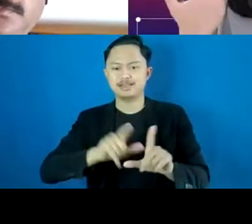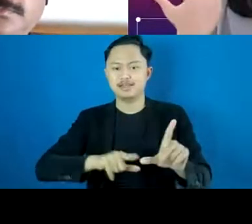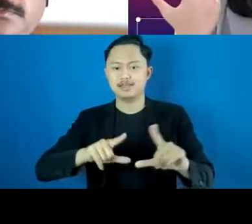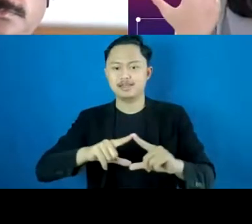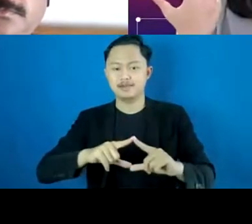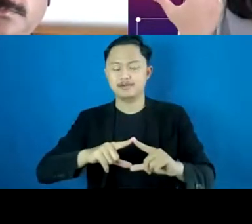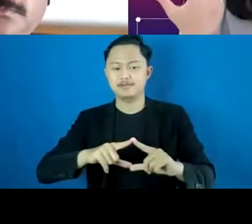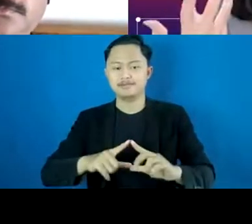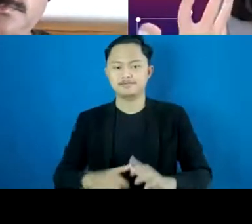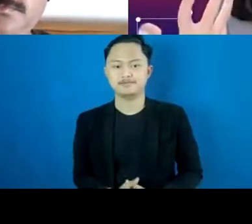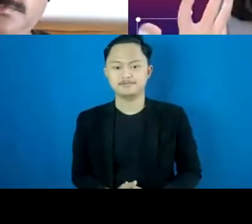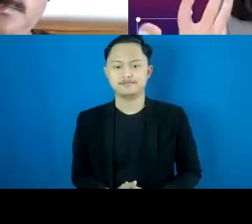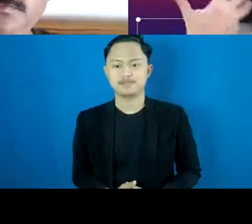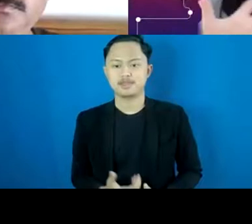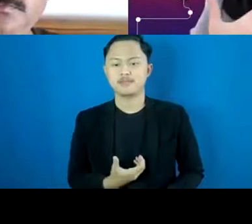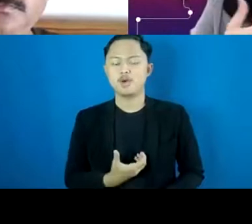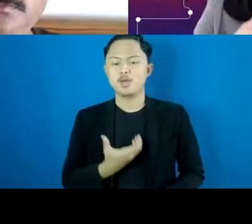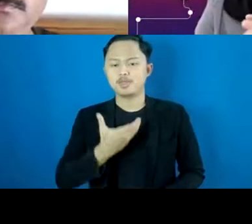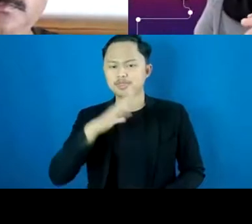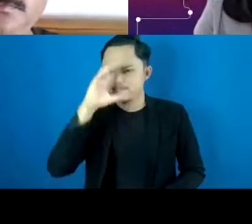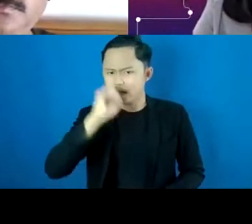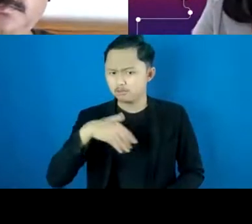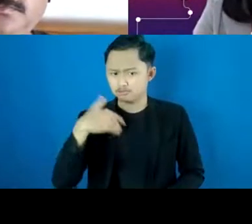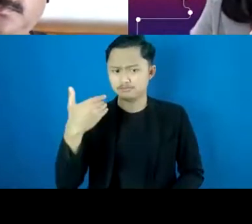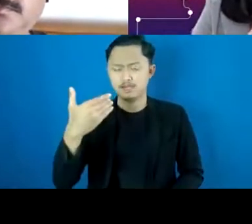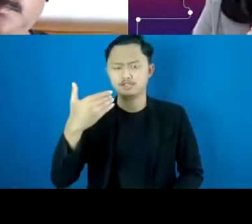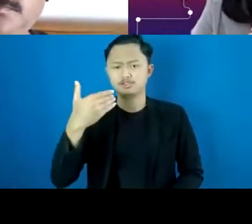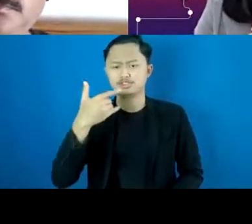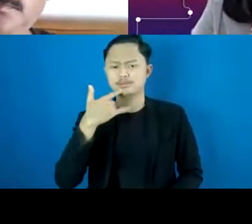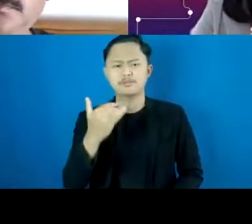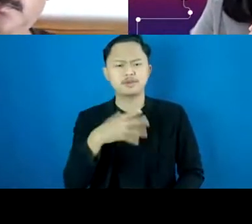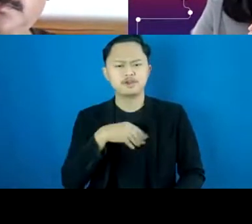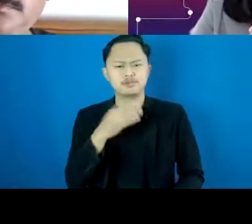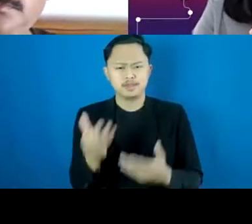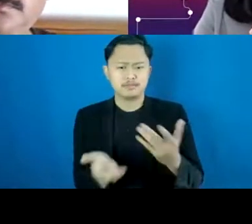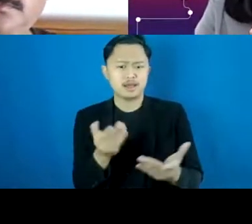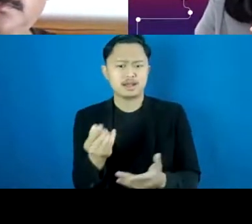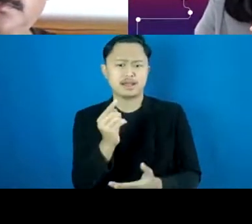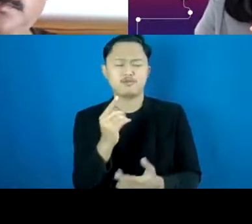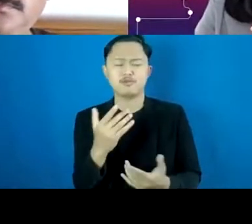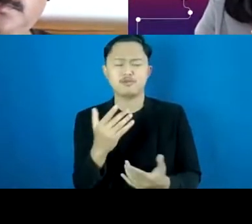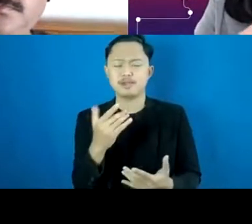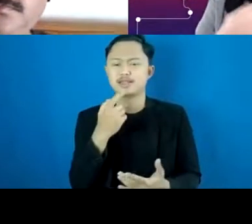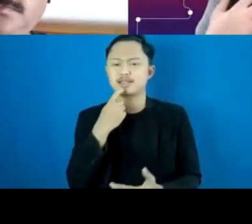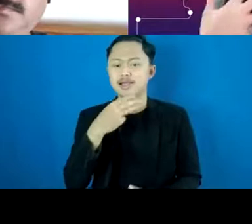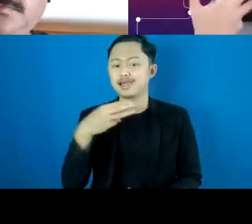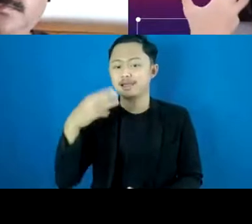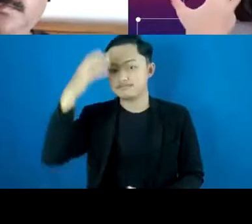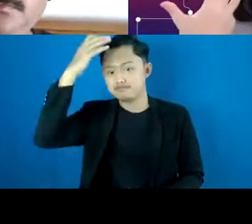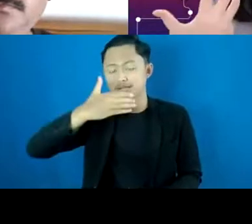And I would like to know further or probably push on the considerations, especially for the e-bus operators to